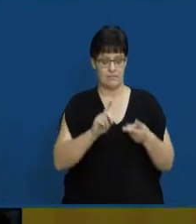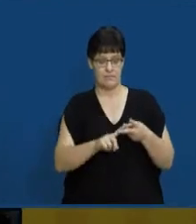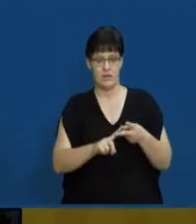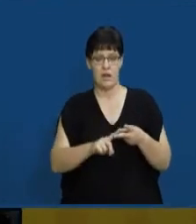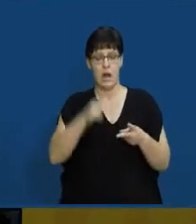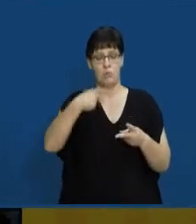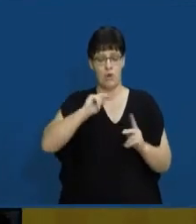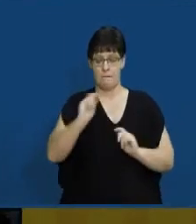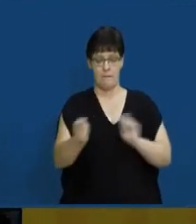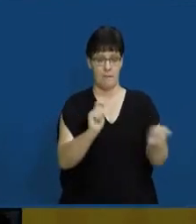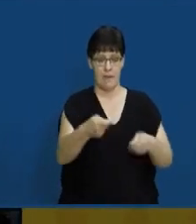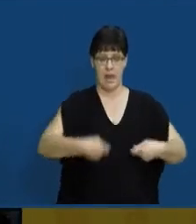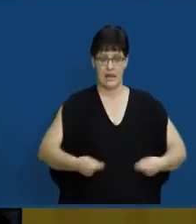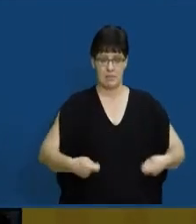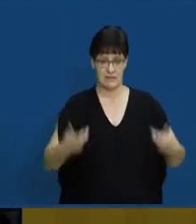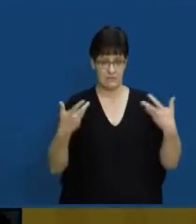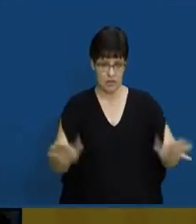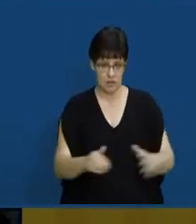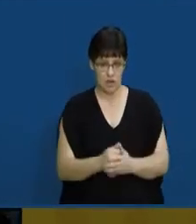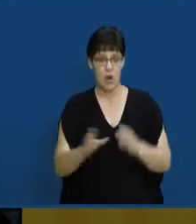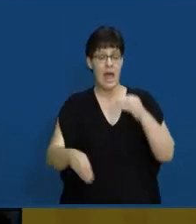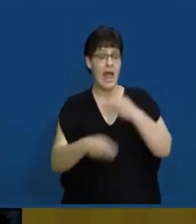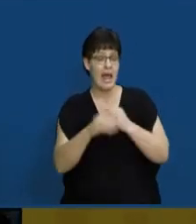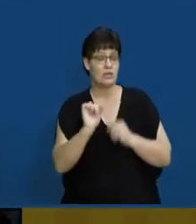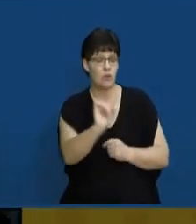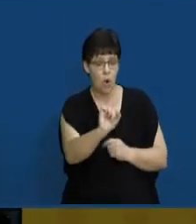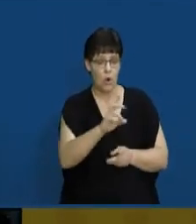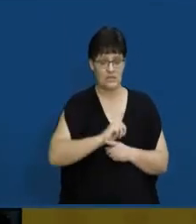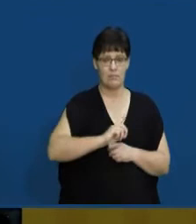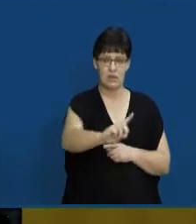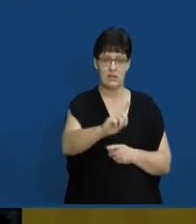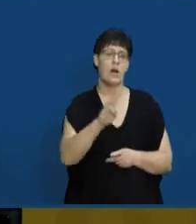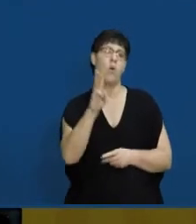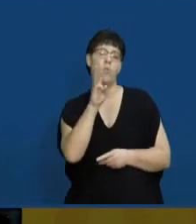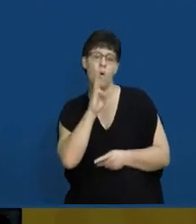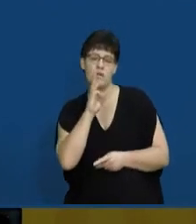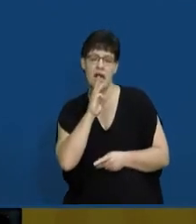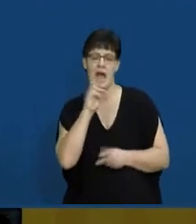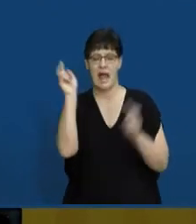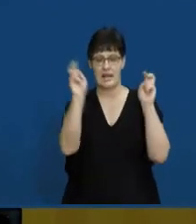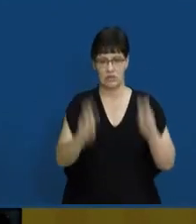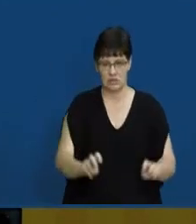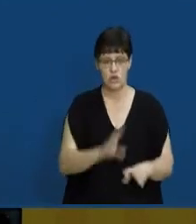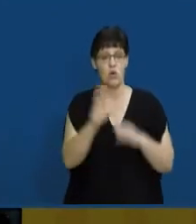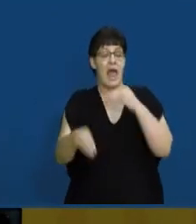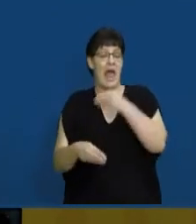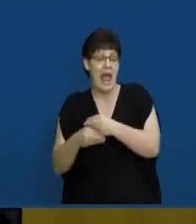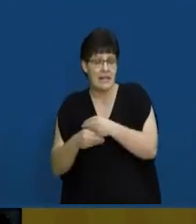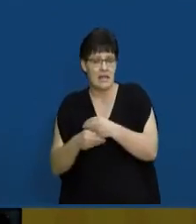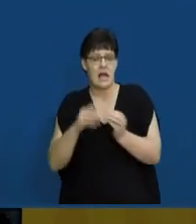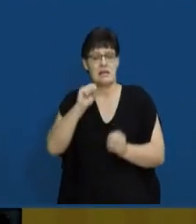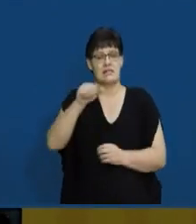prepaid expenses, right? You add your deposit on water and electricity. You add